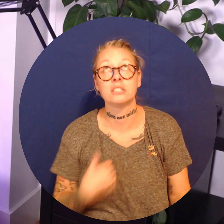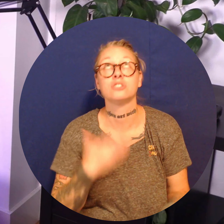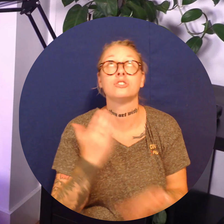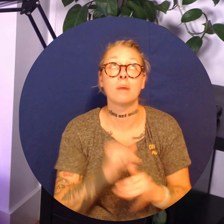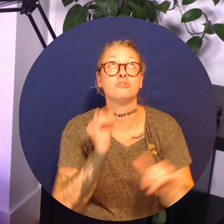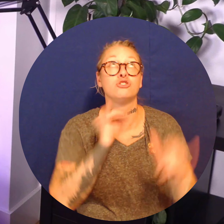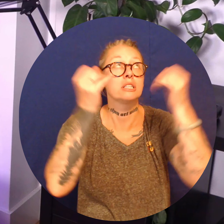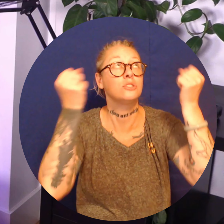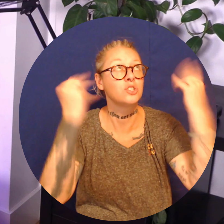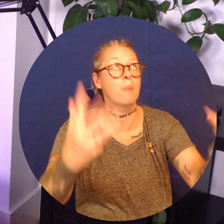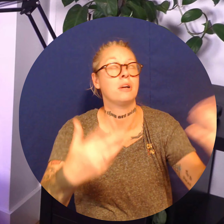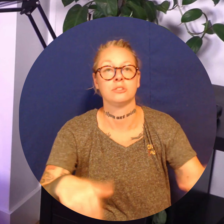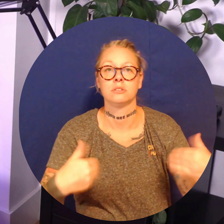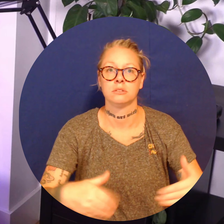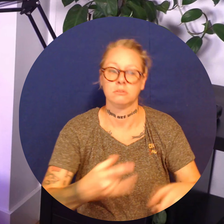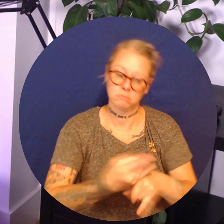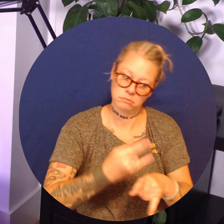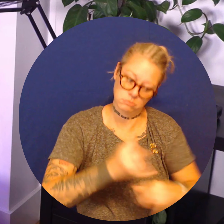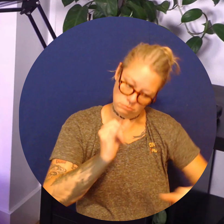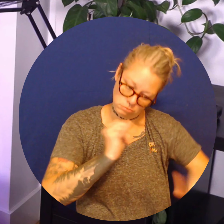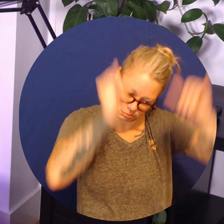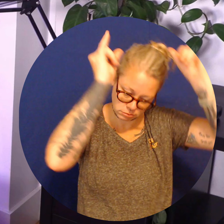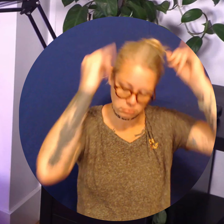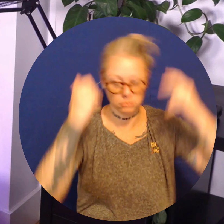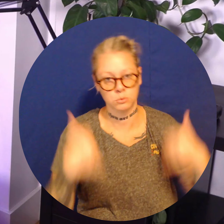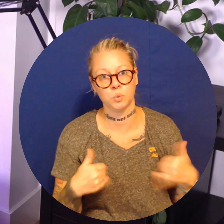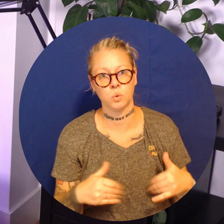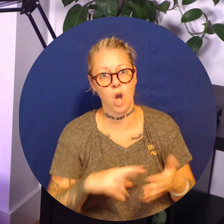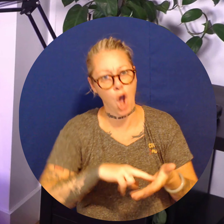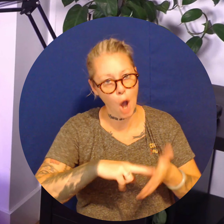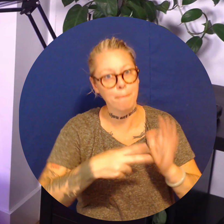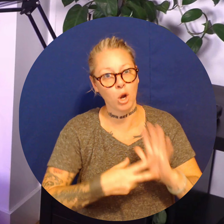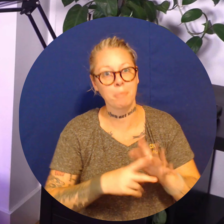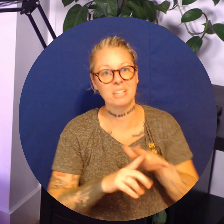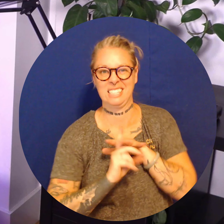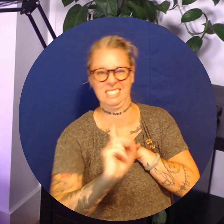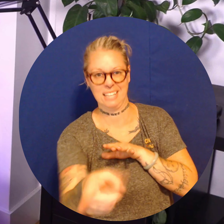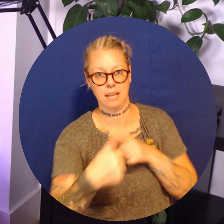it's like stop drinking so much stop drinking so much alcohol and intentionally